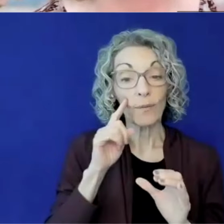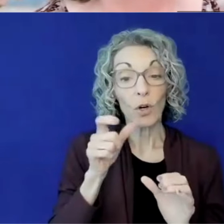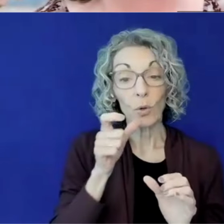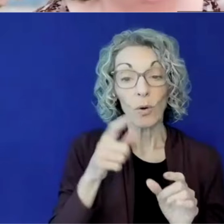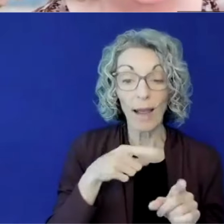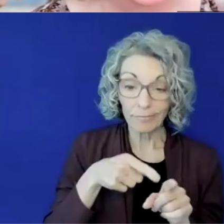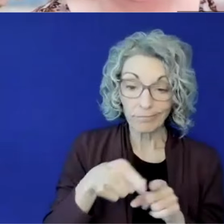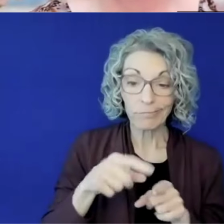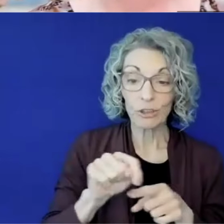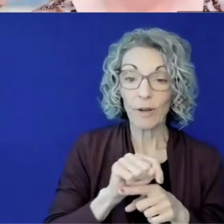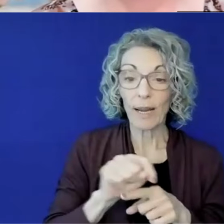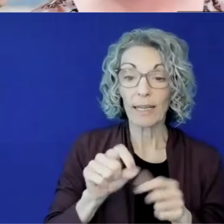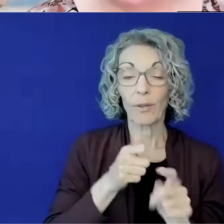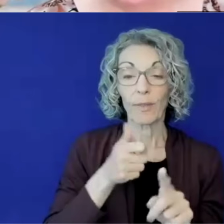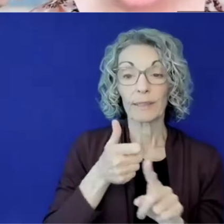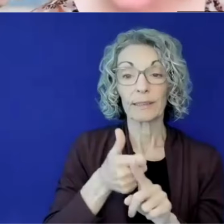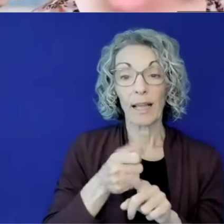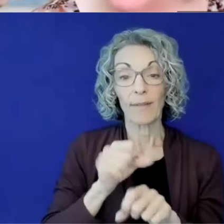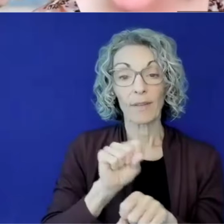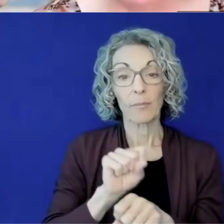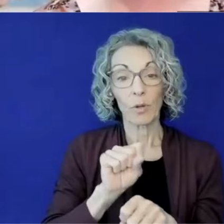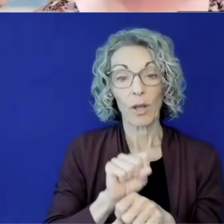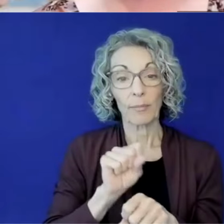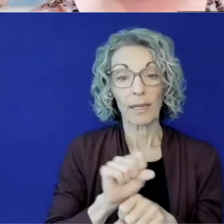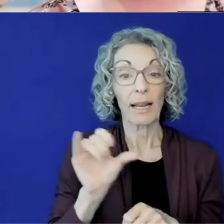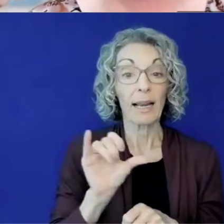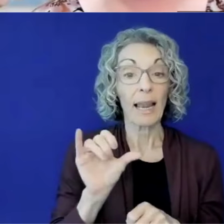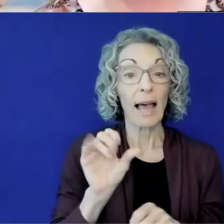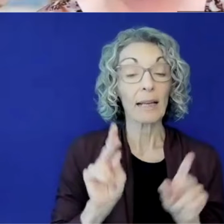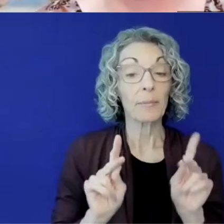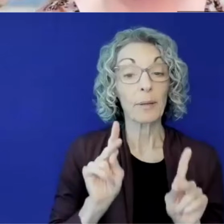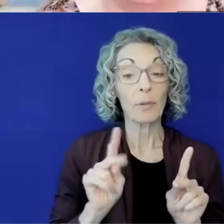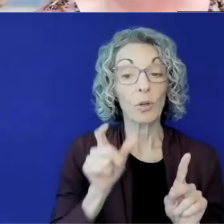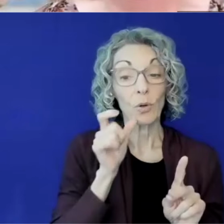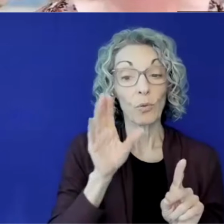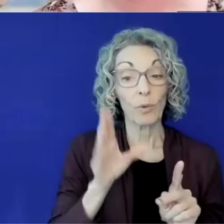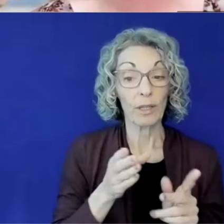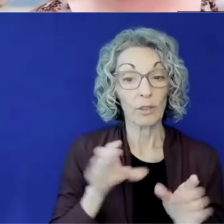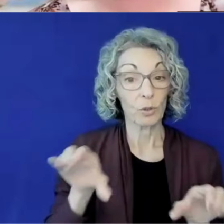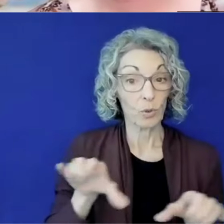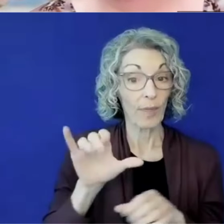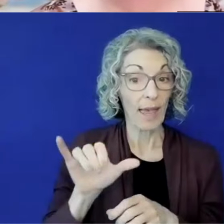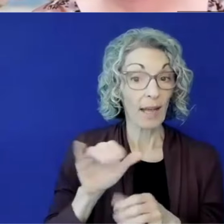experience with self-employment, like the people who are going to go through the course we're doing in June.